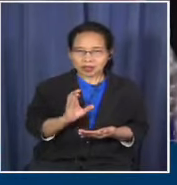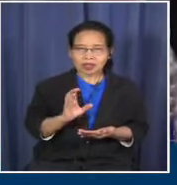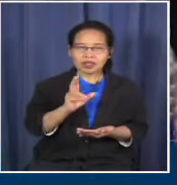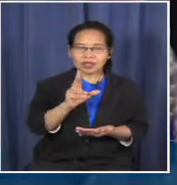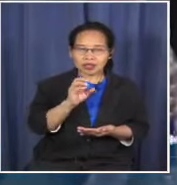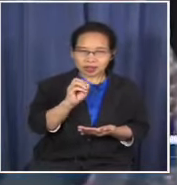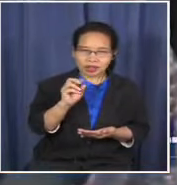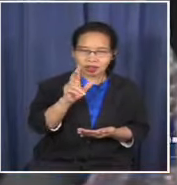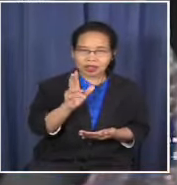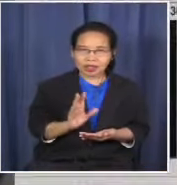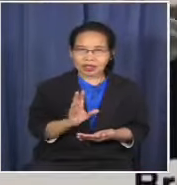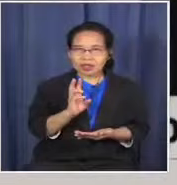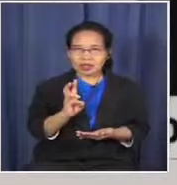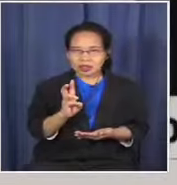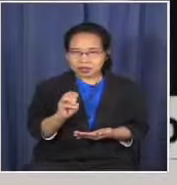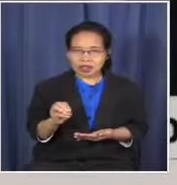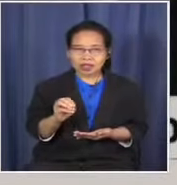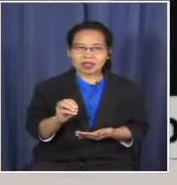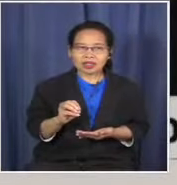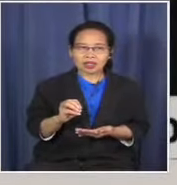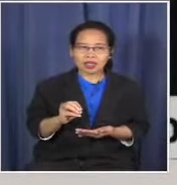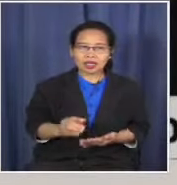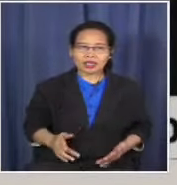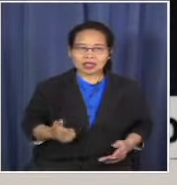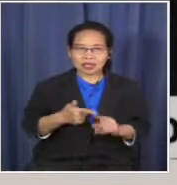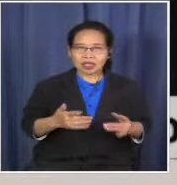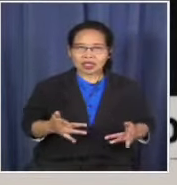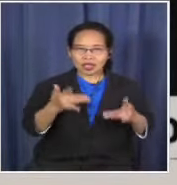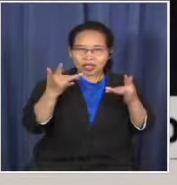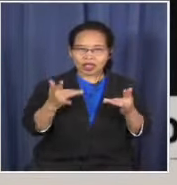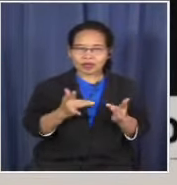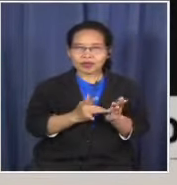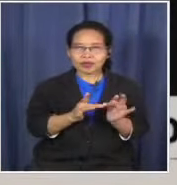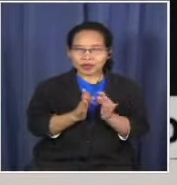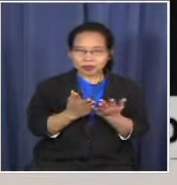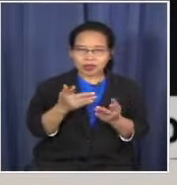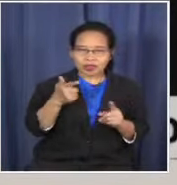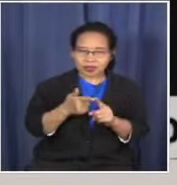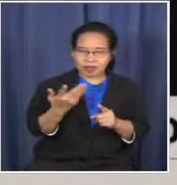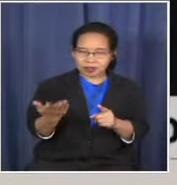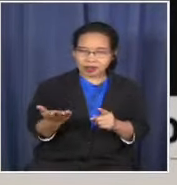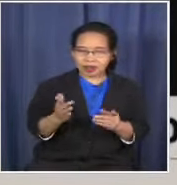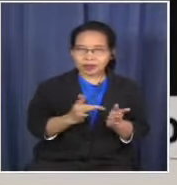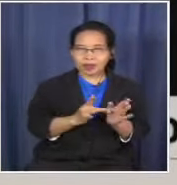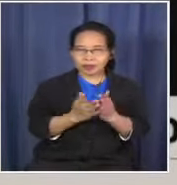This was written in 330 to 360